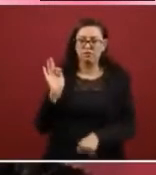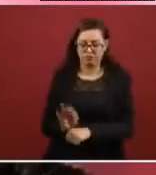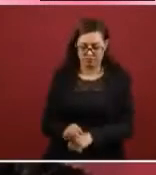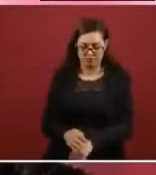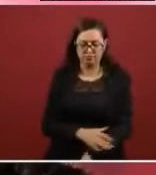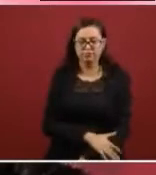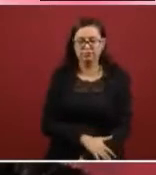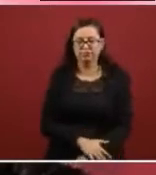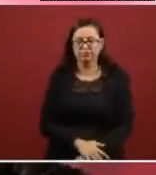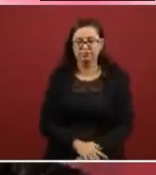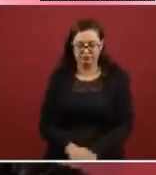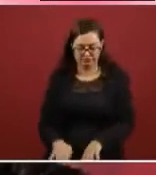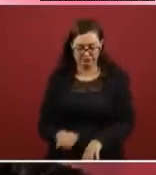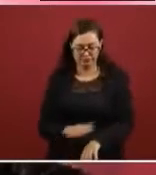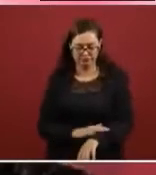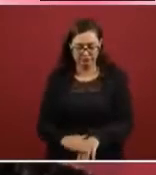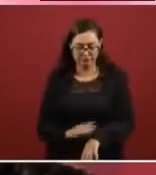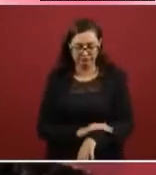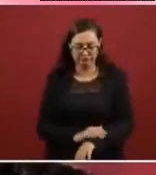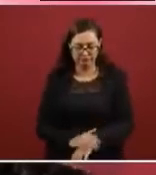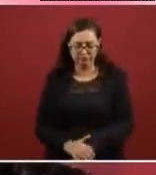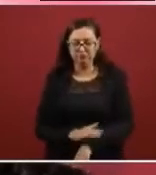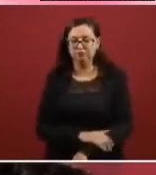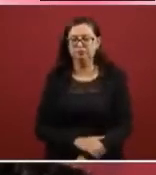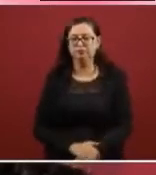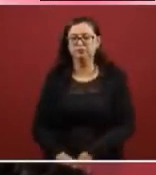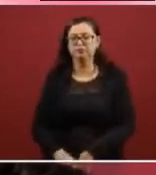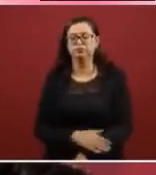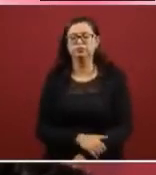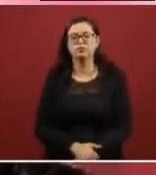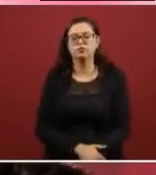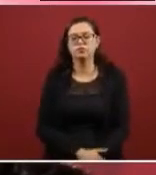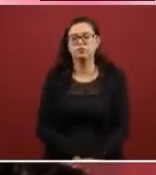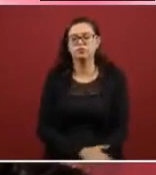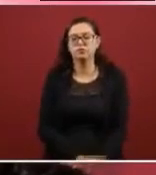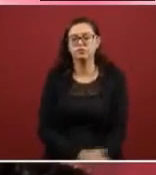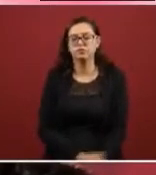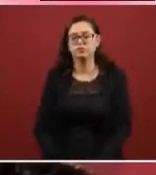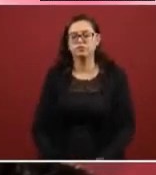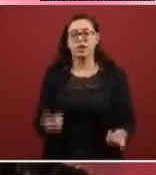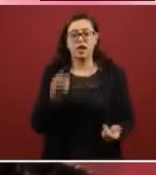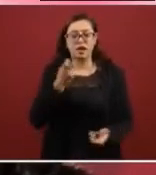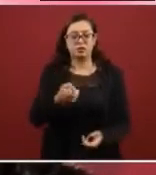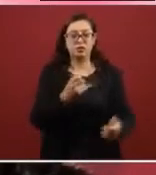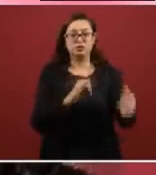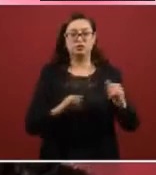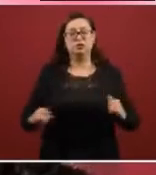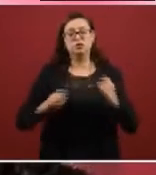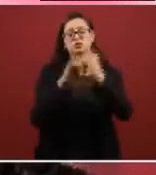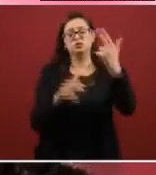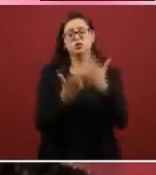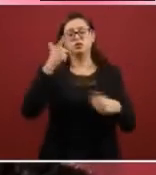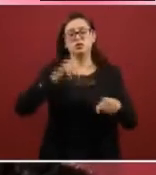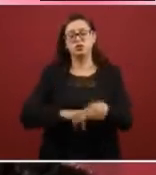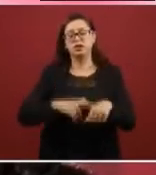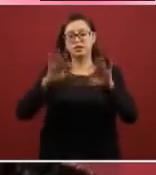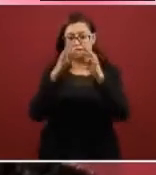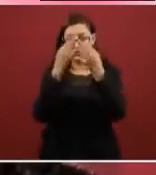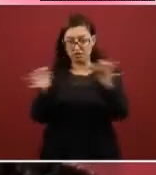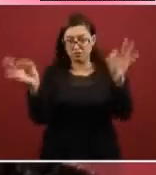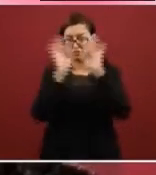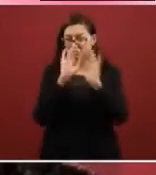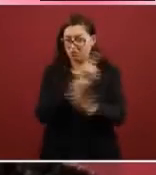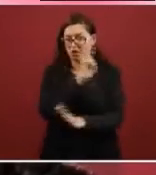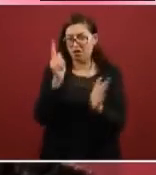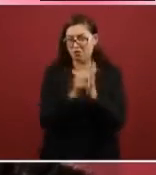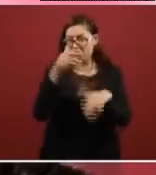haciendo el Instituto Nacional de Migración es cumplir con esas disposiciones. So we're just trying to comply with these la ley laws. Mexicana no prevé que haya